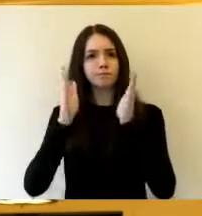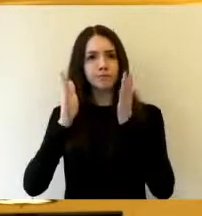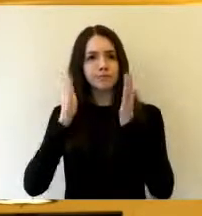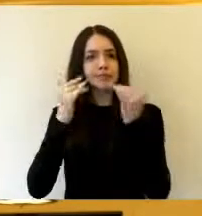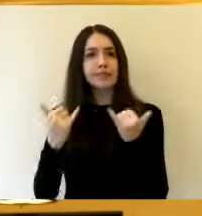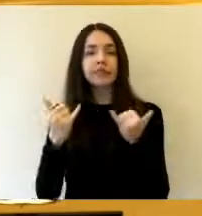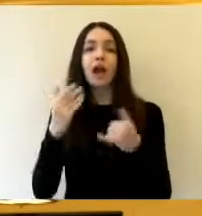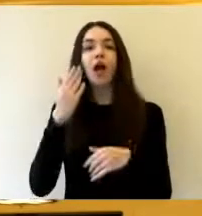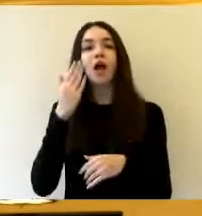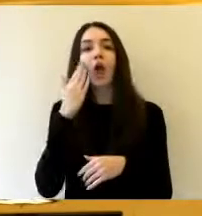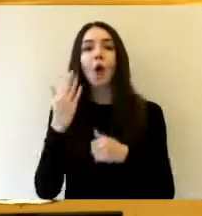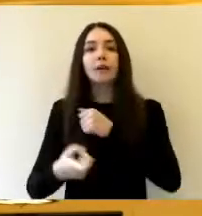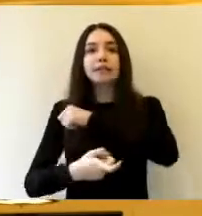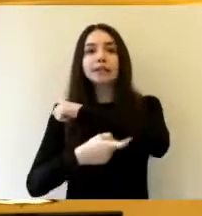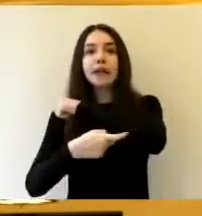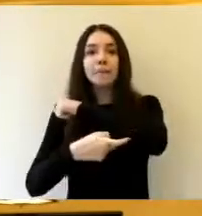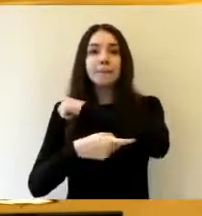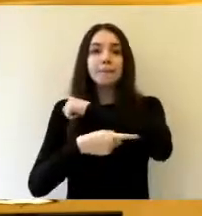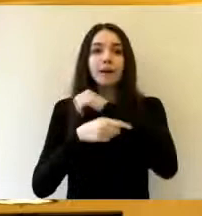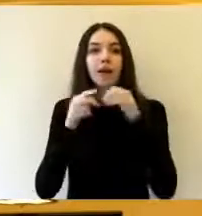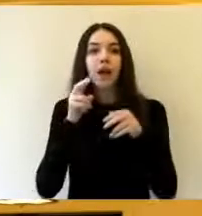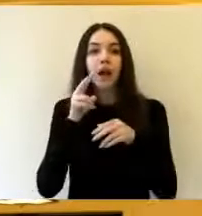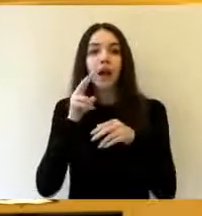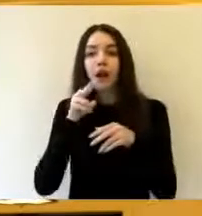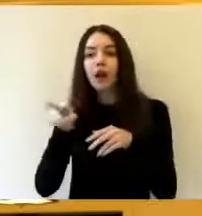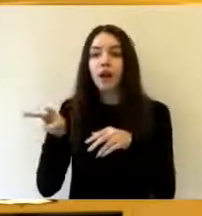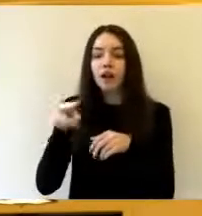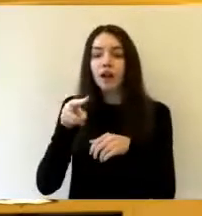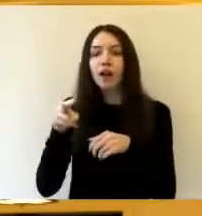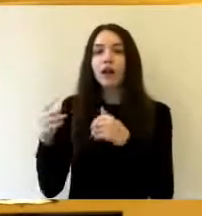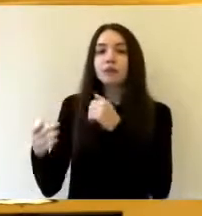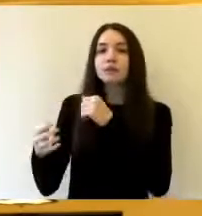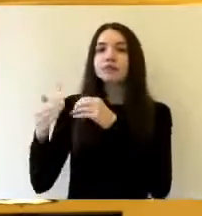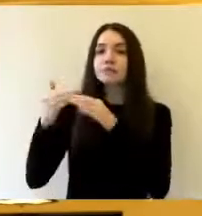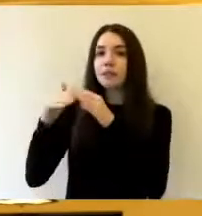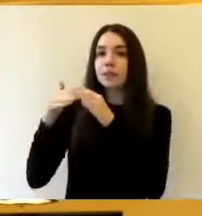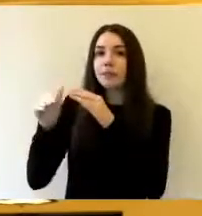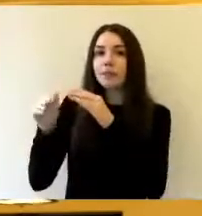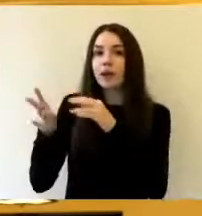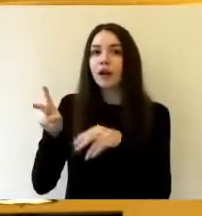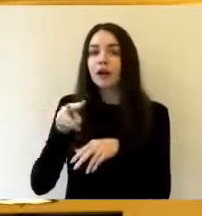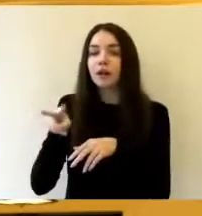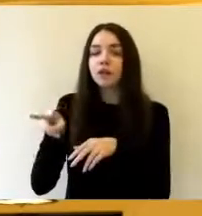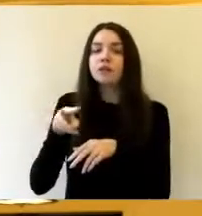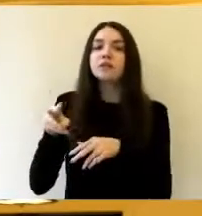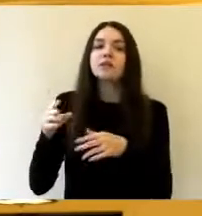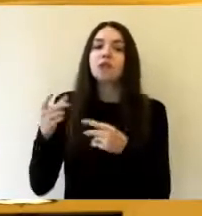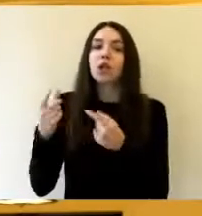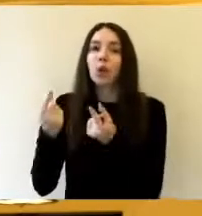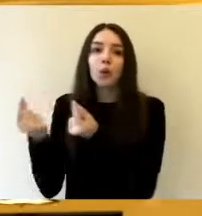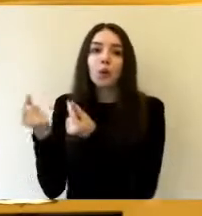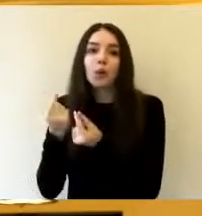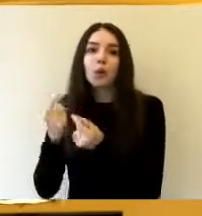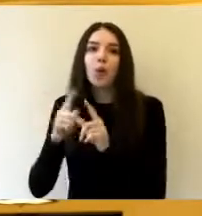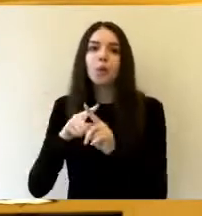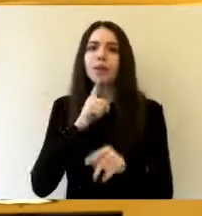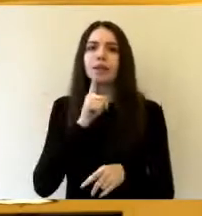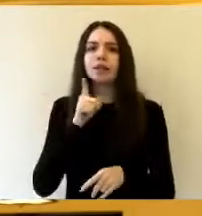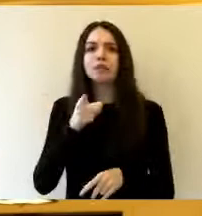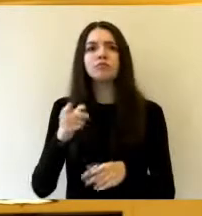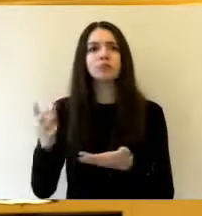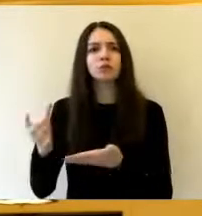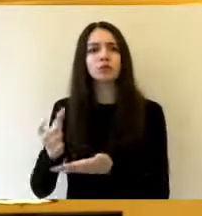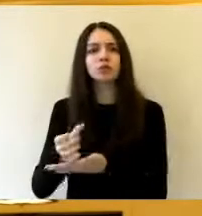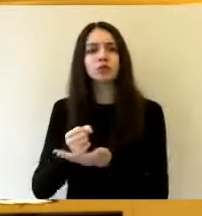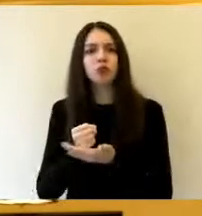to try to multitask, try to get that other email out or, you know, do this, that, or the other thing, but really you deserve this time to